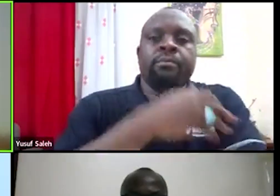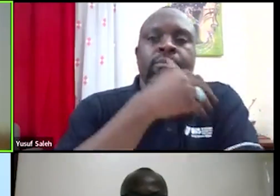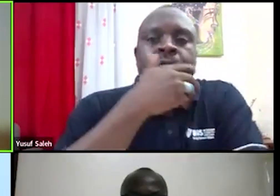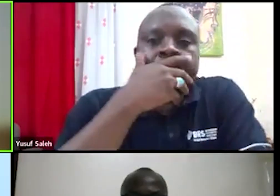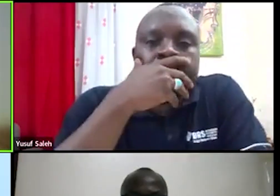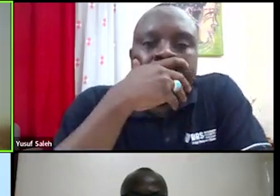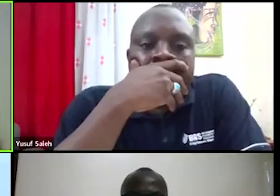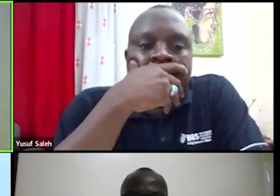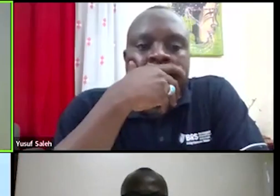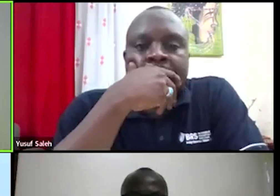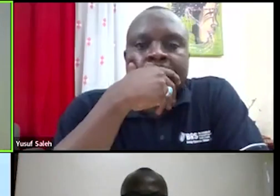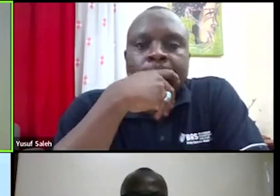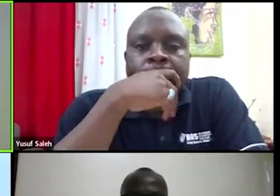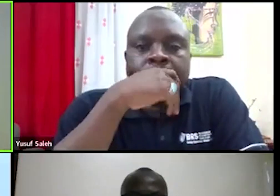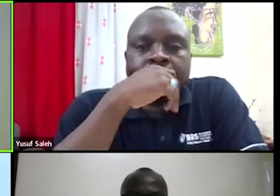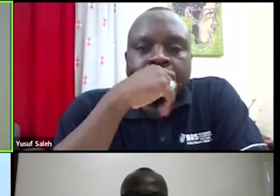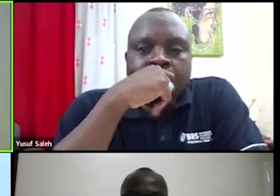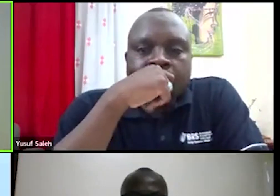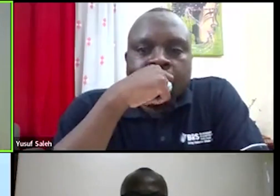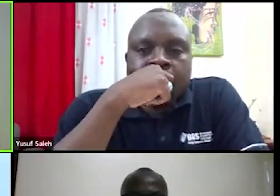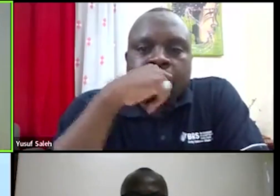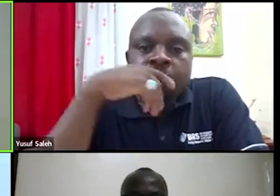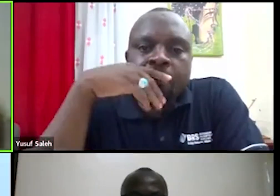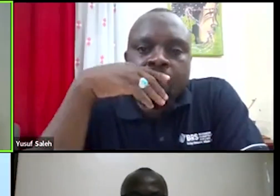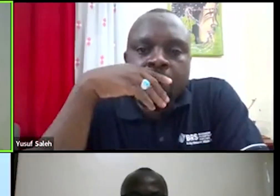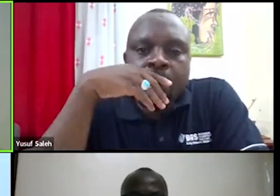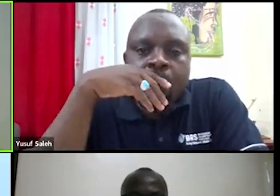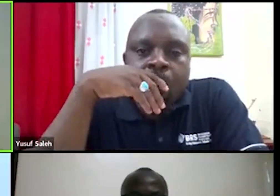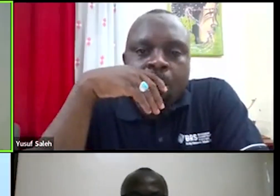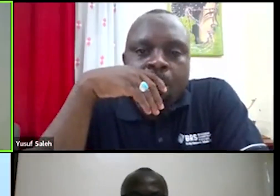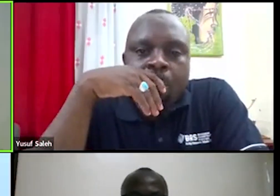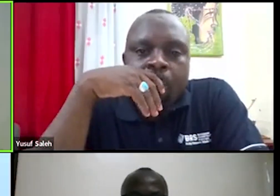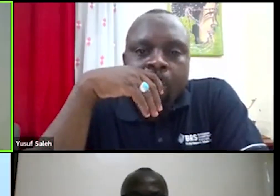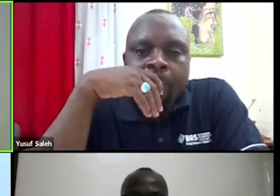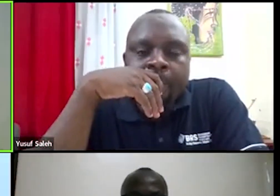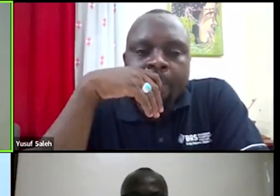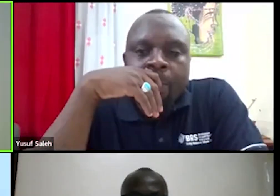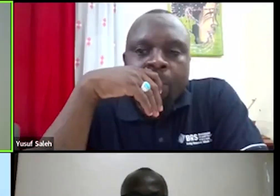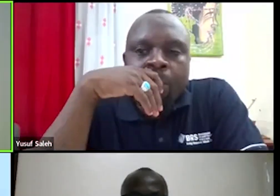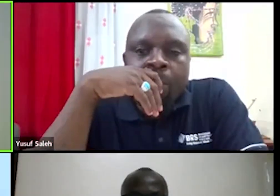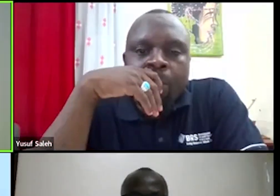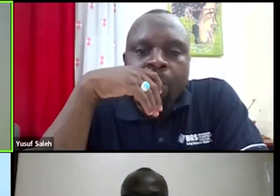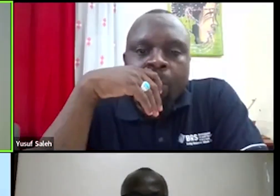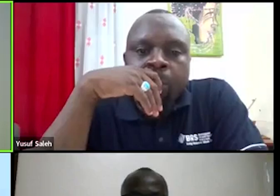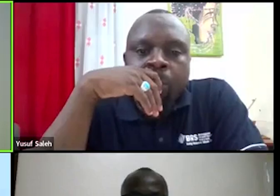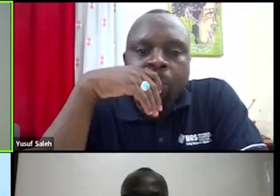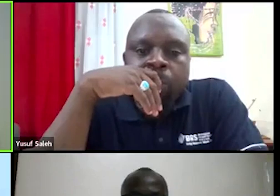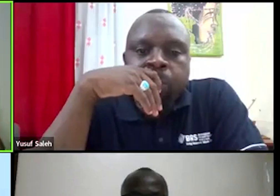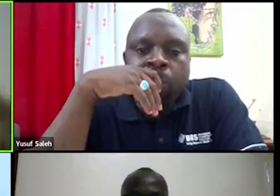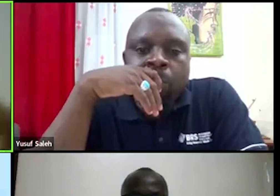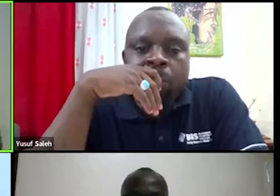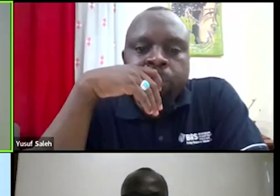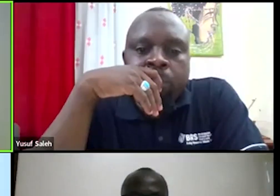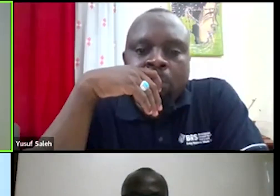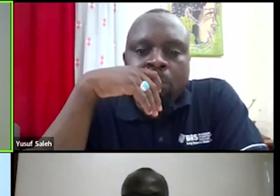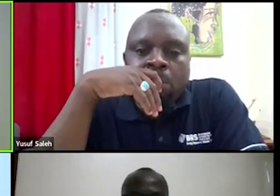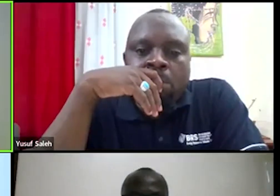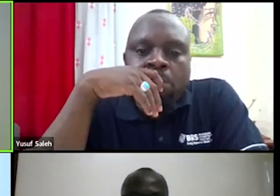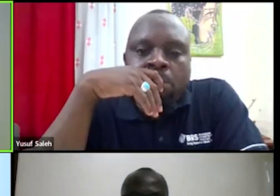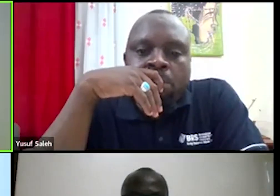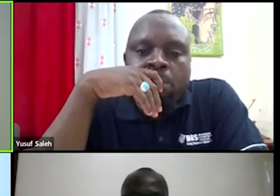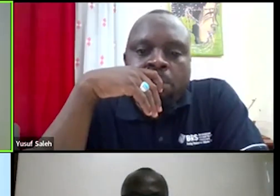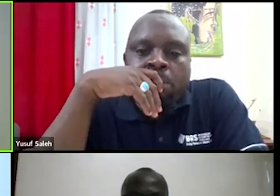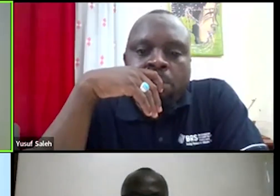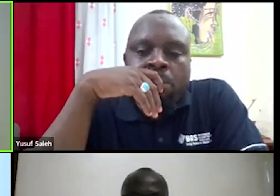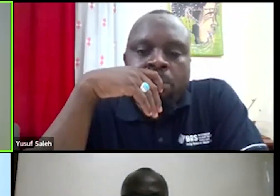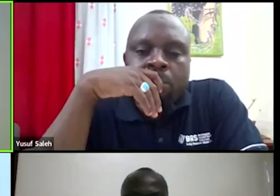okay. Just don't beat yourself up when you fall. Dust up, pick the lessons, and then move on